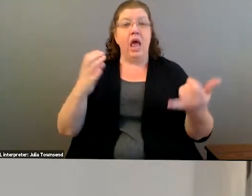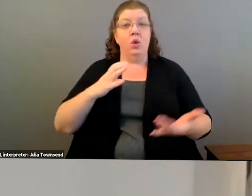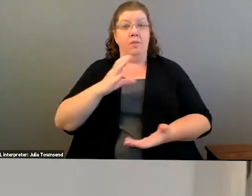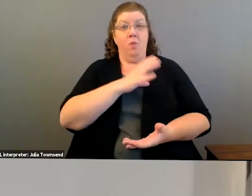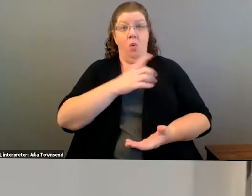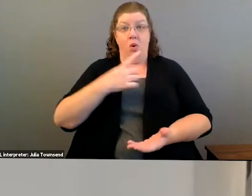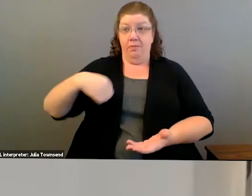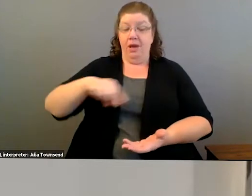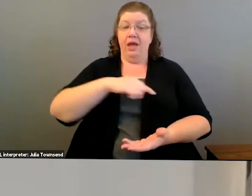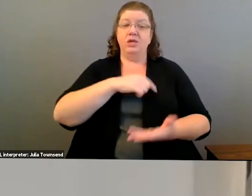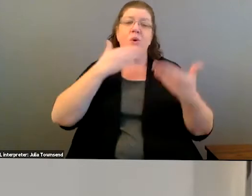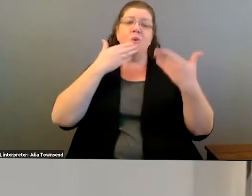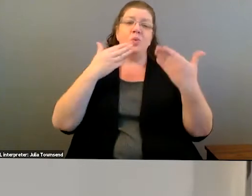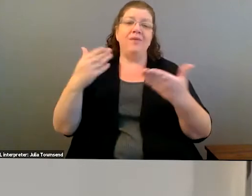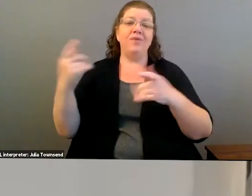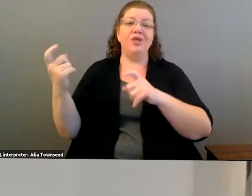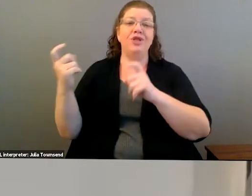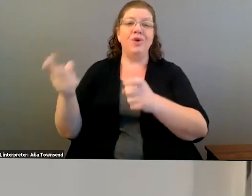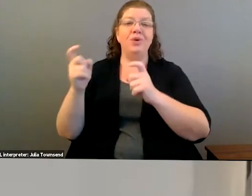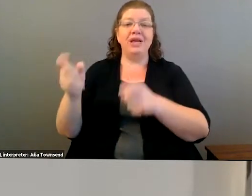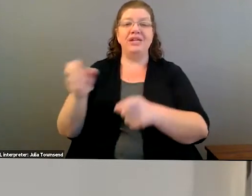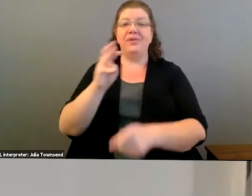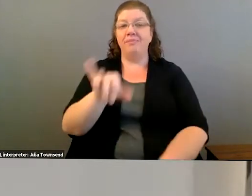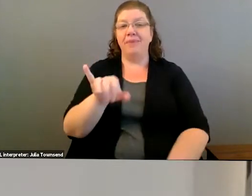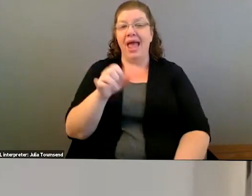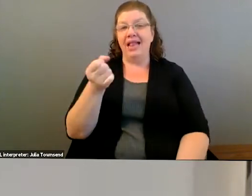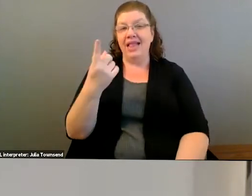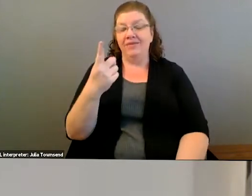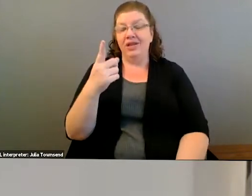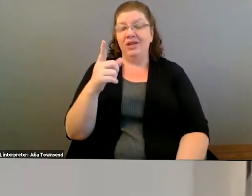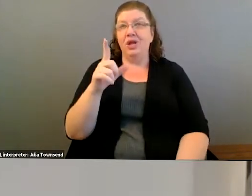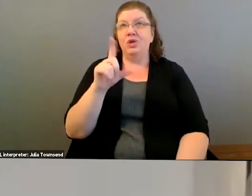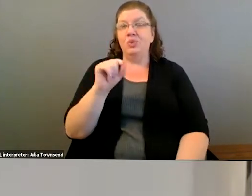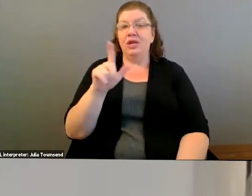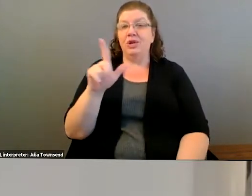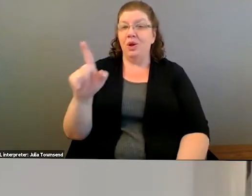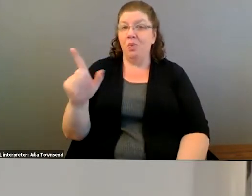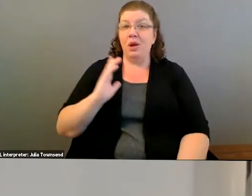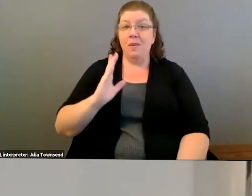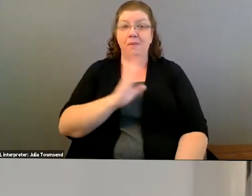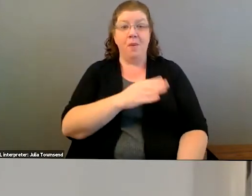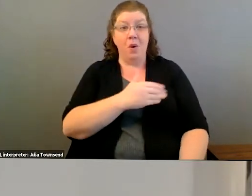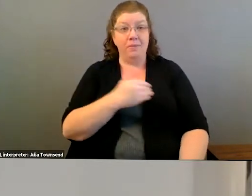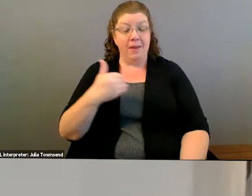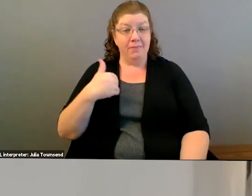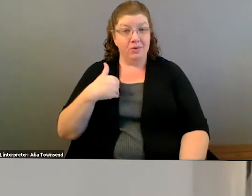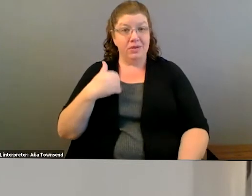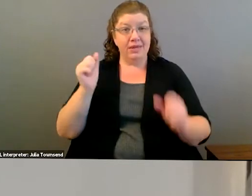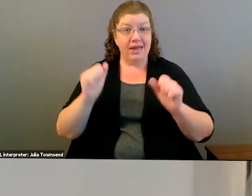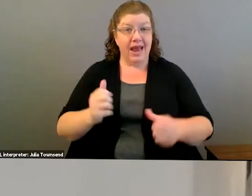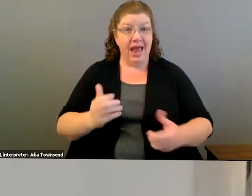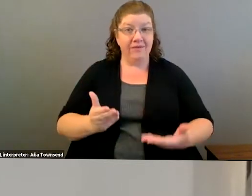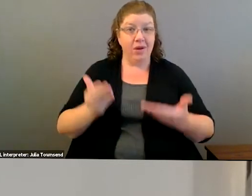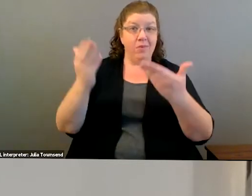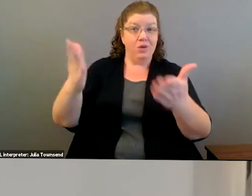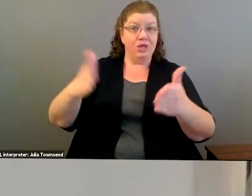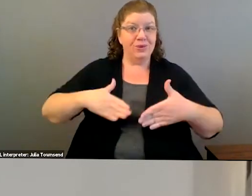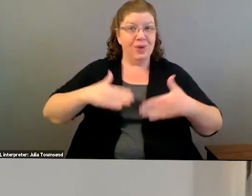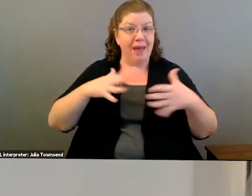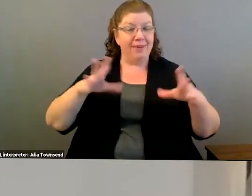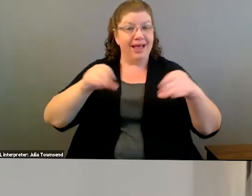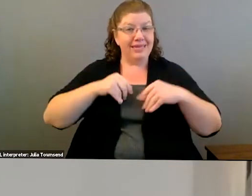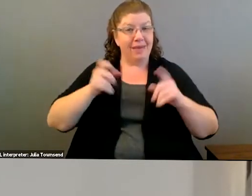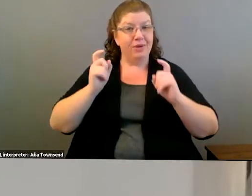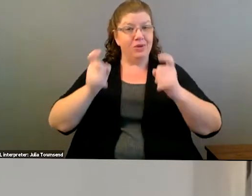so grateful for the donations for May 11th, 2021. Board members, may I have a motion to happily accept the